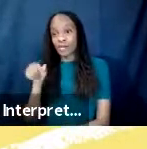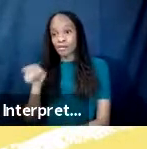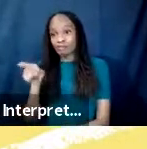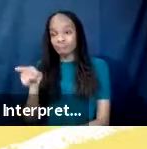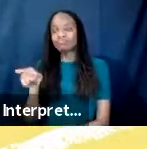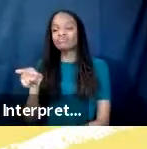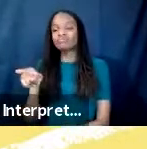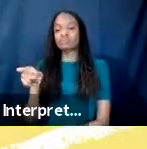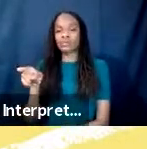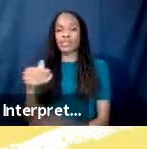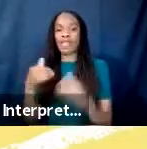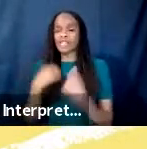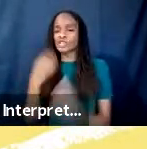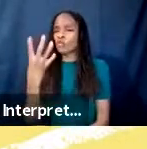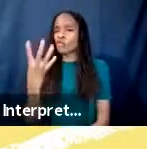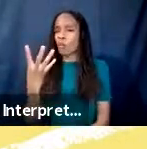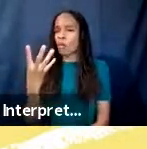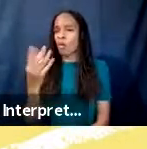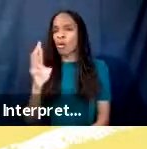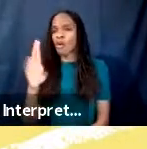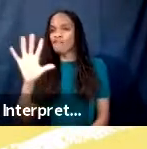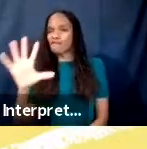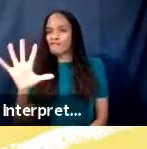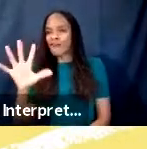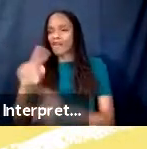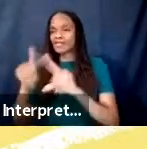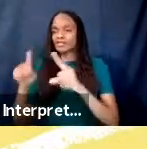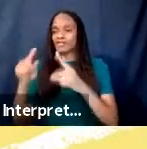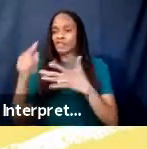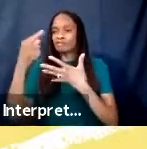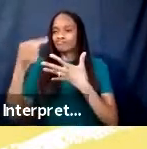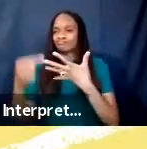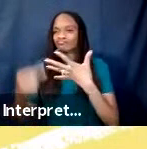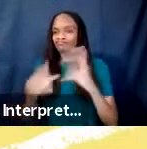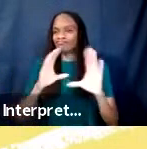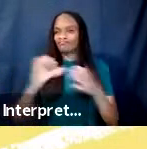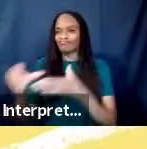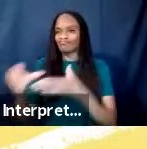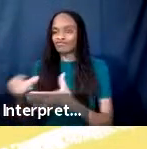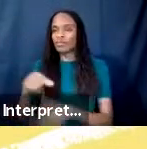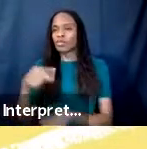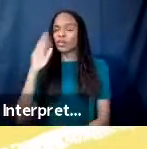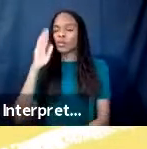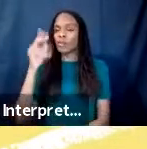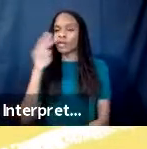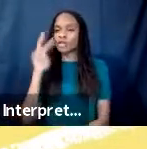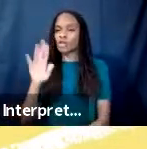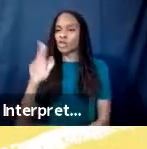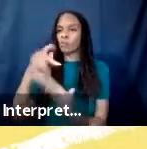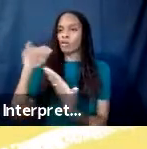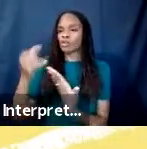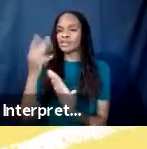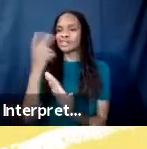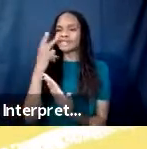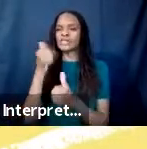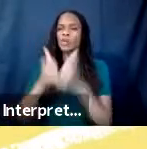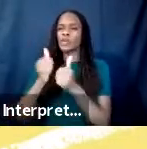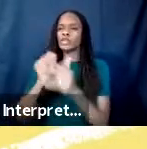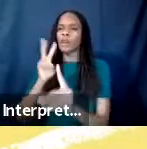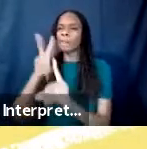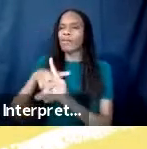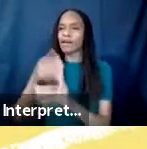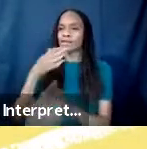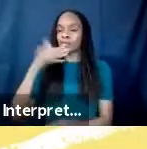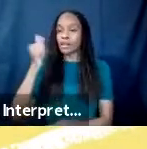has 4 or 5 really different tiers within it. We take a look at your project to see which one applies best. If you